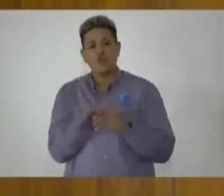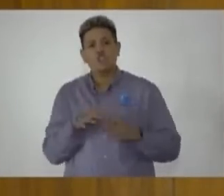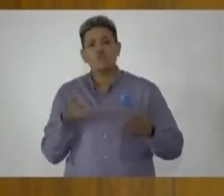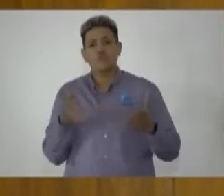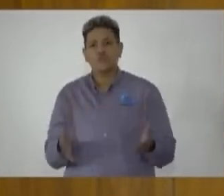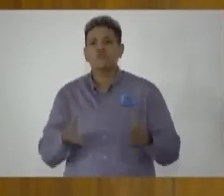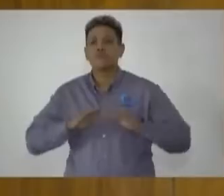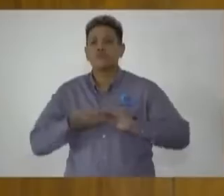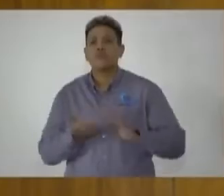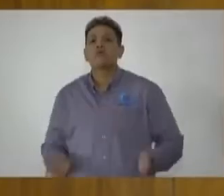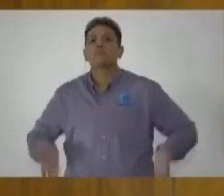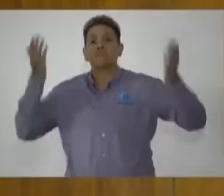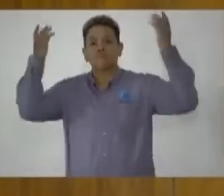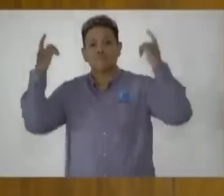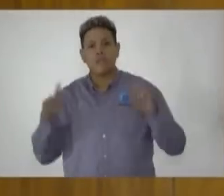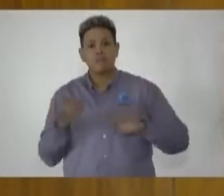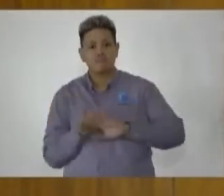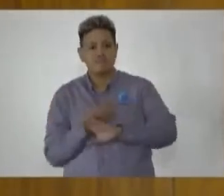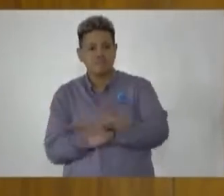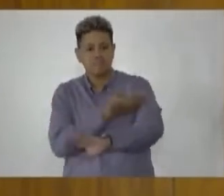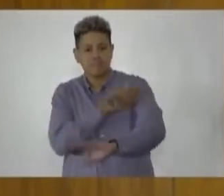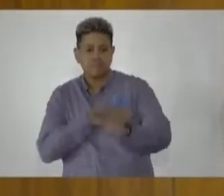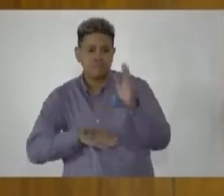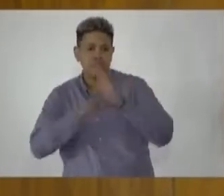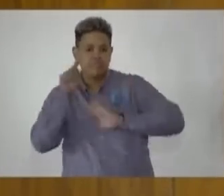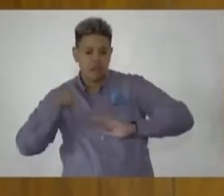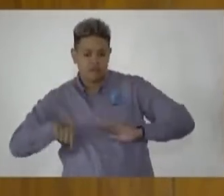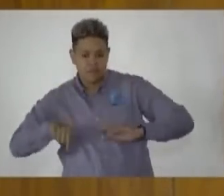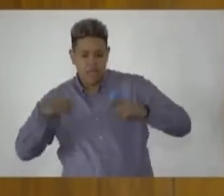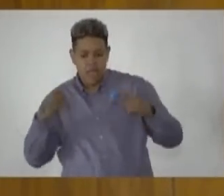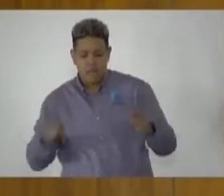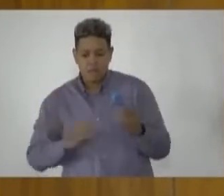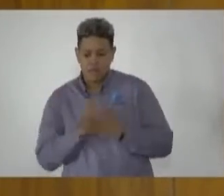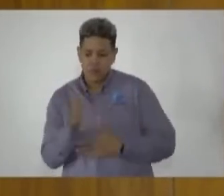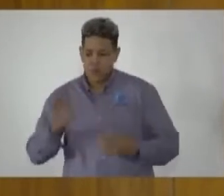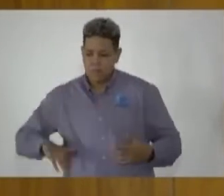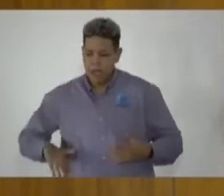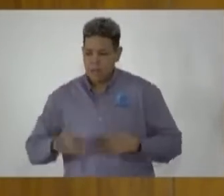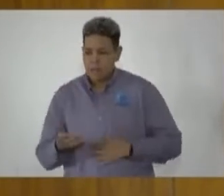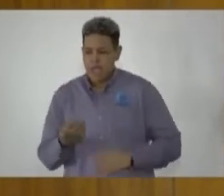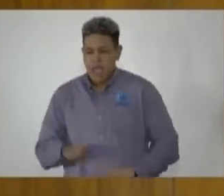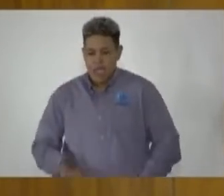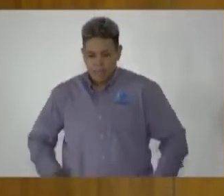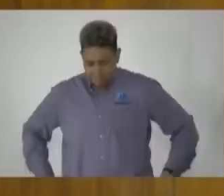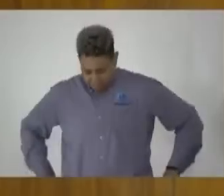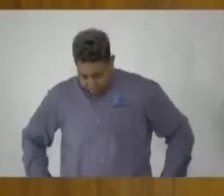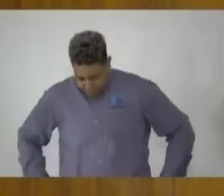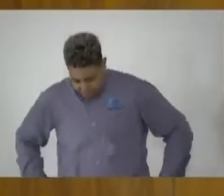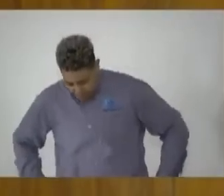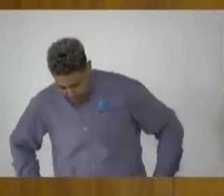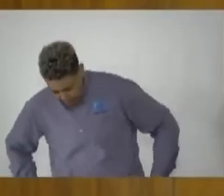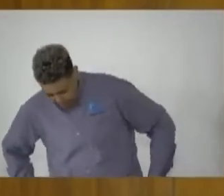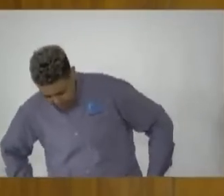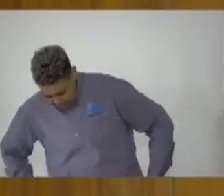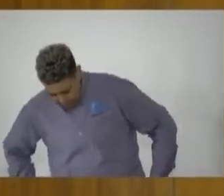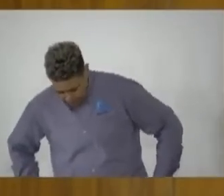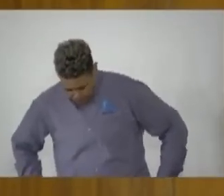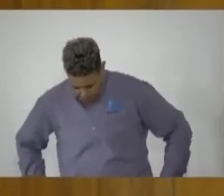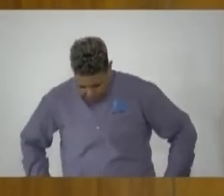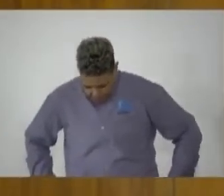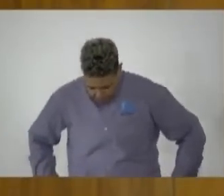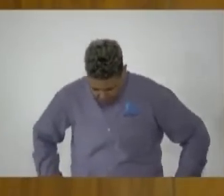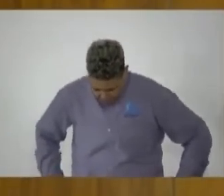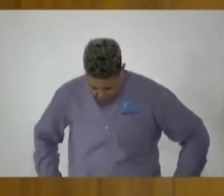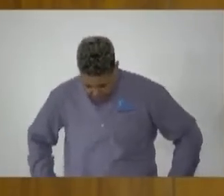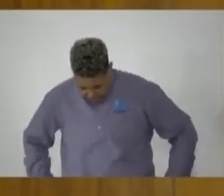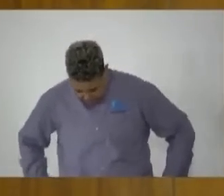to the development of our country through the Parliament. And it is very unfortunate